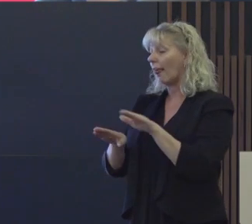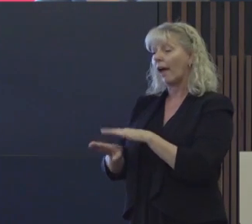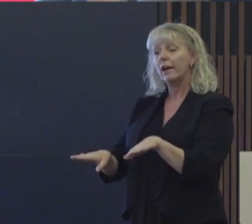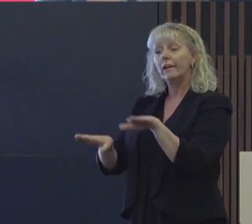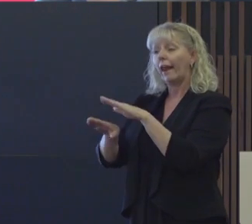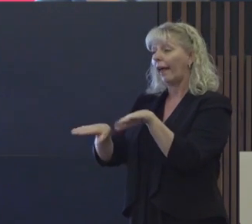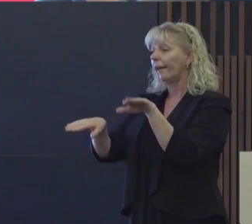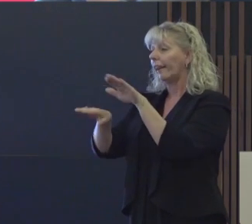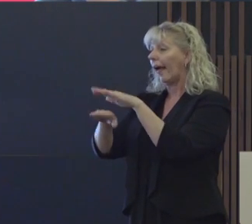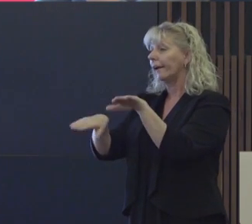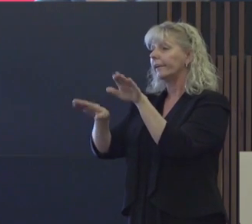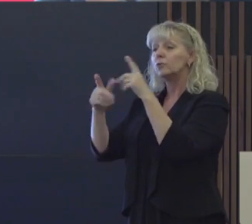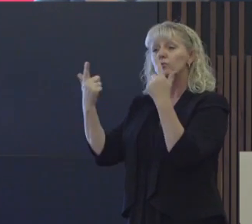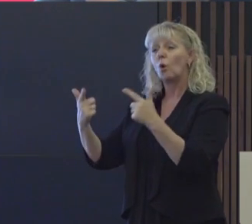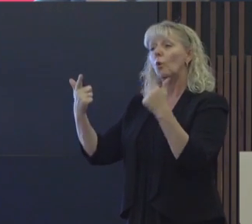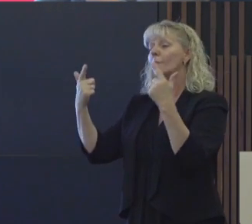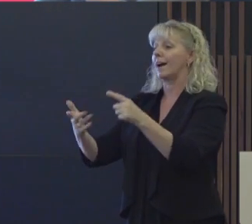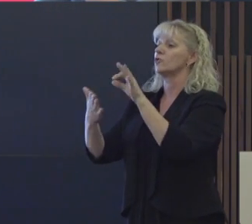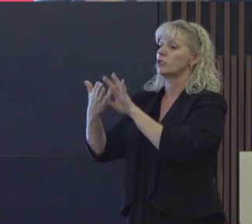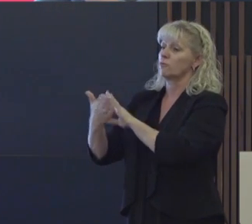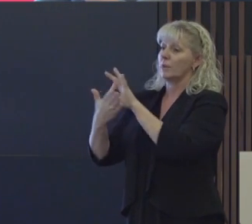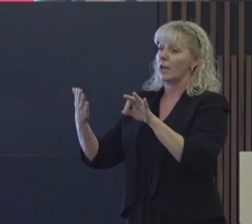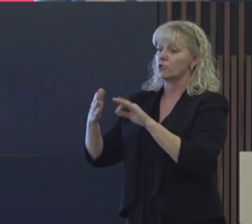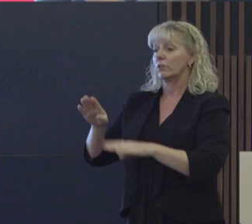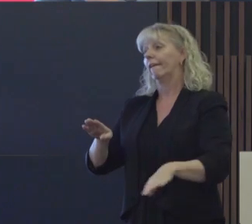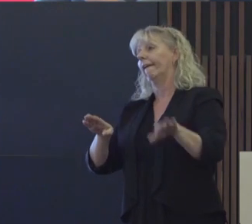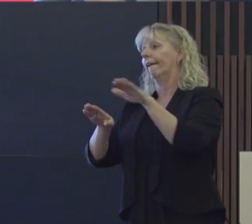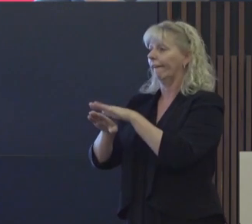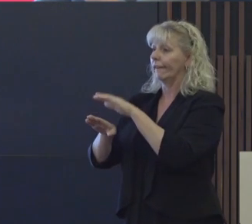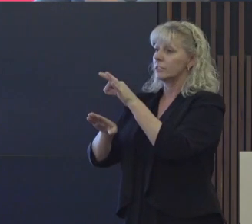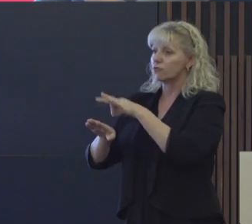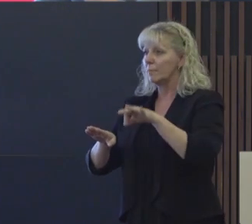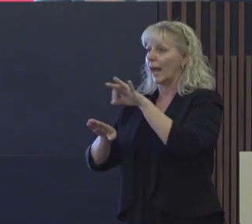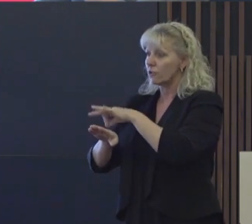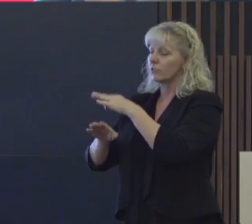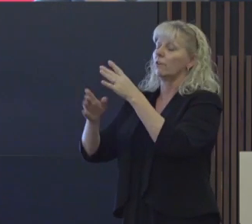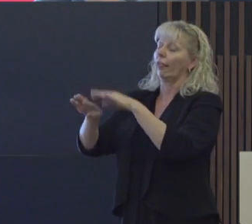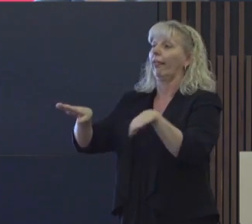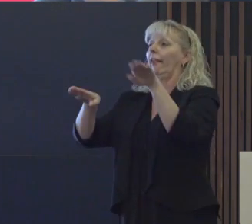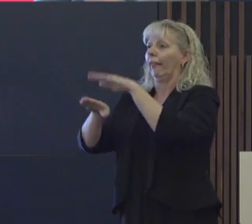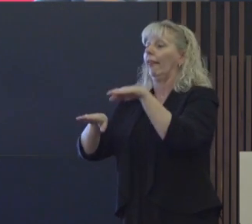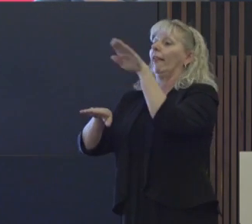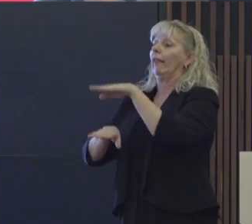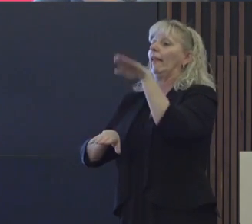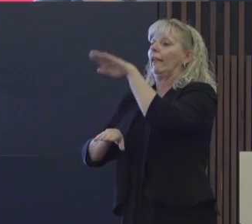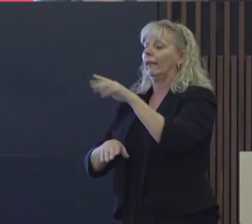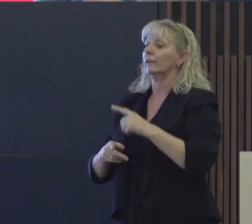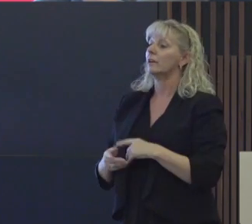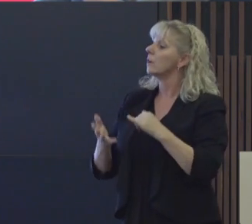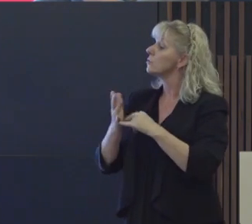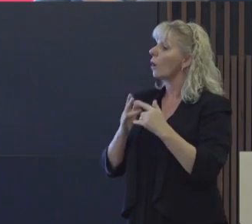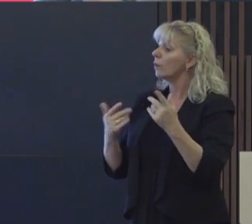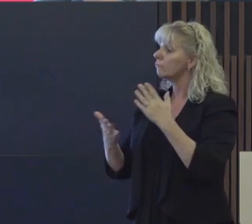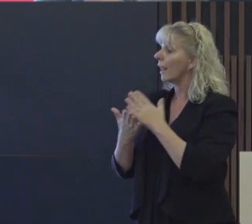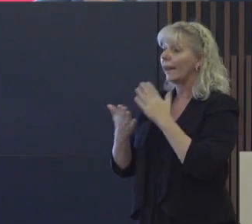and layers of discrimination that just heaps upon itself, and there's so little chance for these people to get what